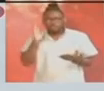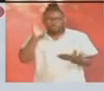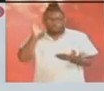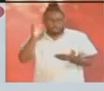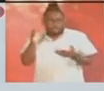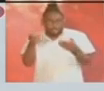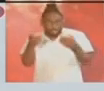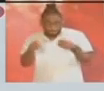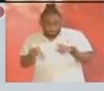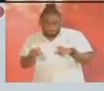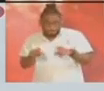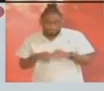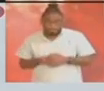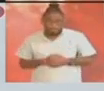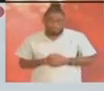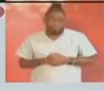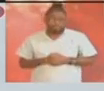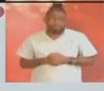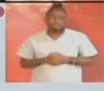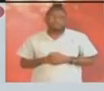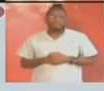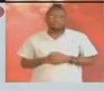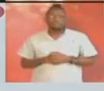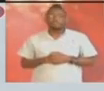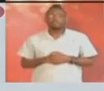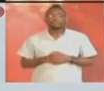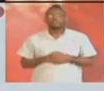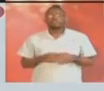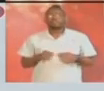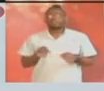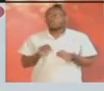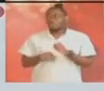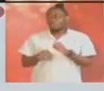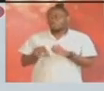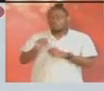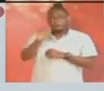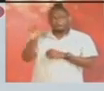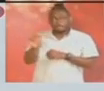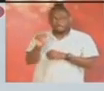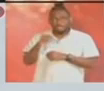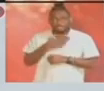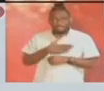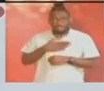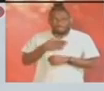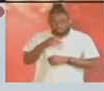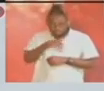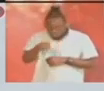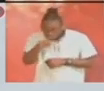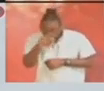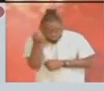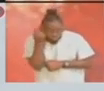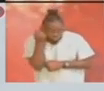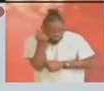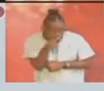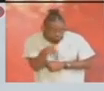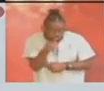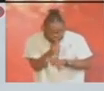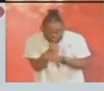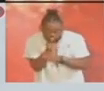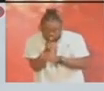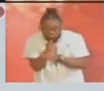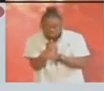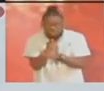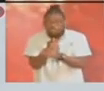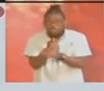Up until this point, up until Monday, so please understand where I'm coming from, in talks with PAHO, we